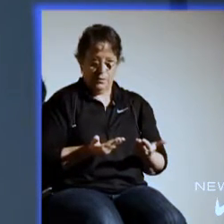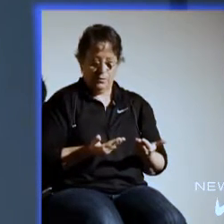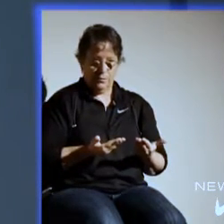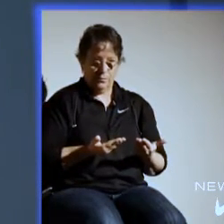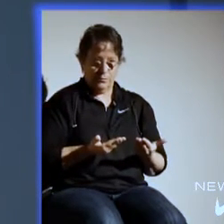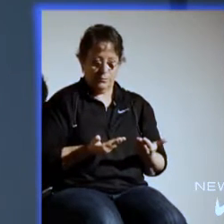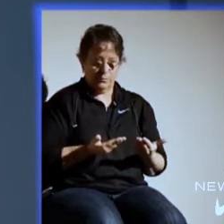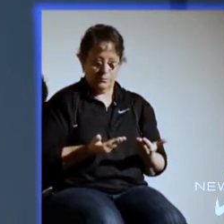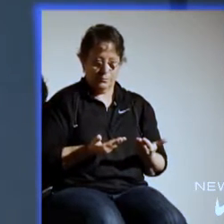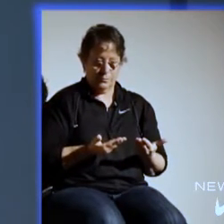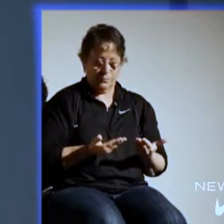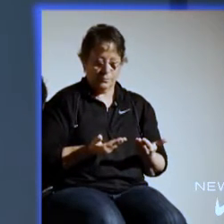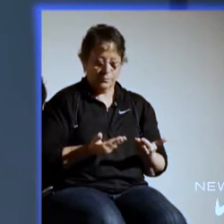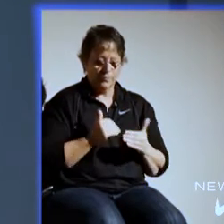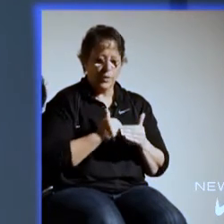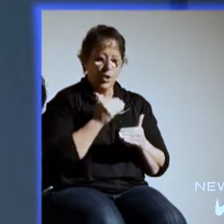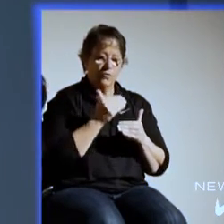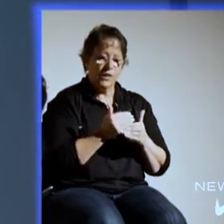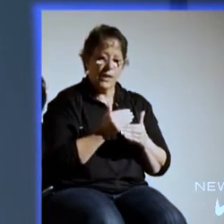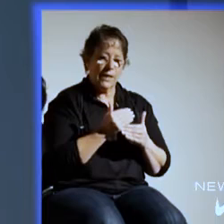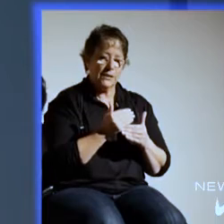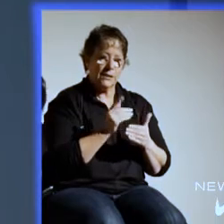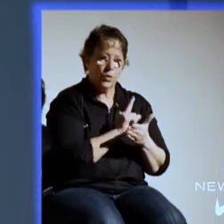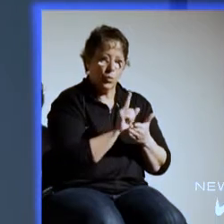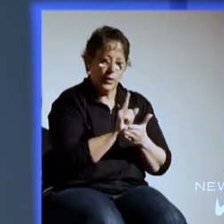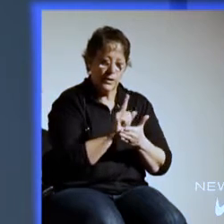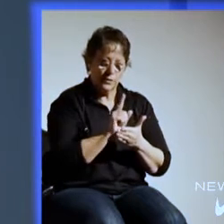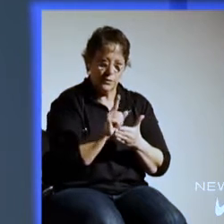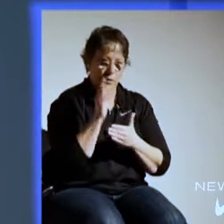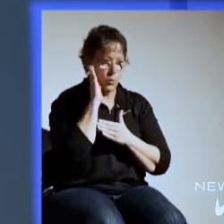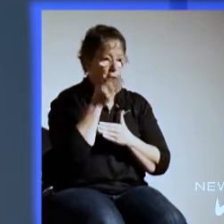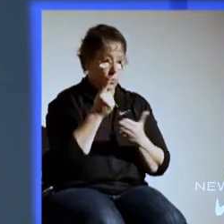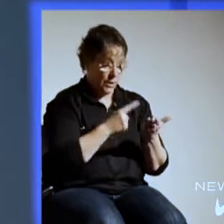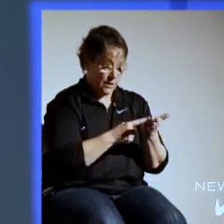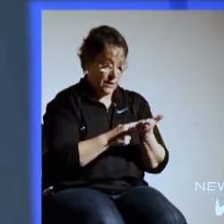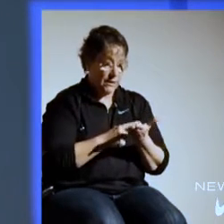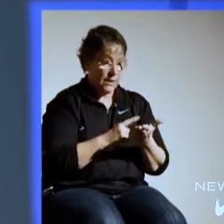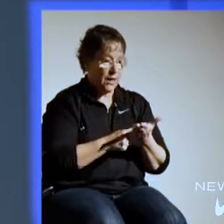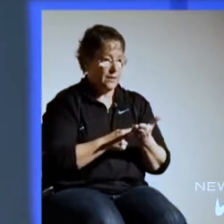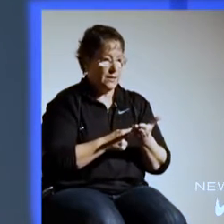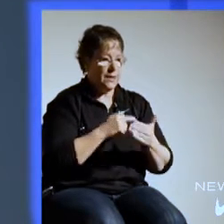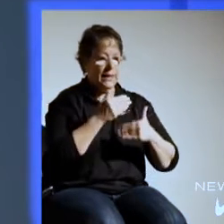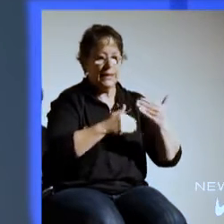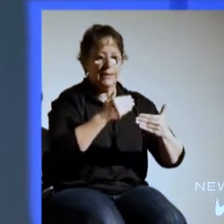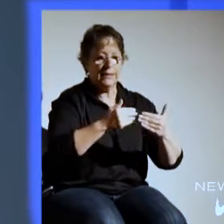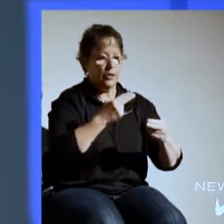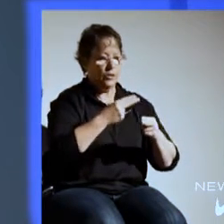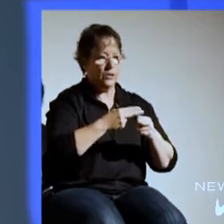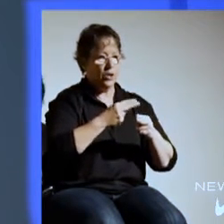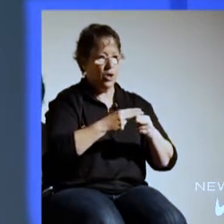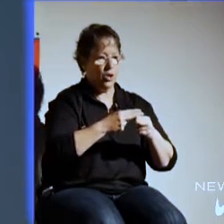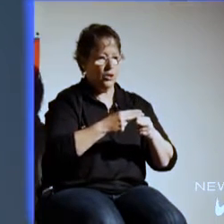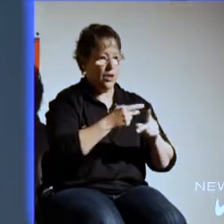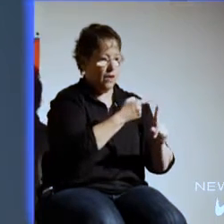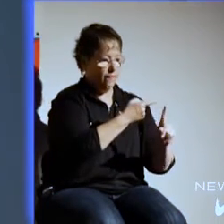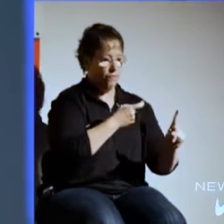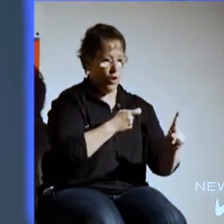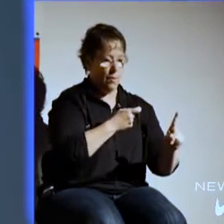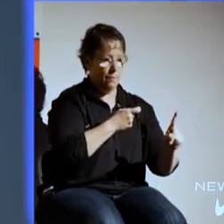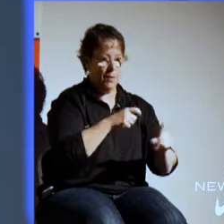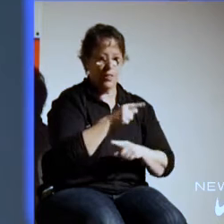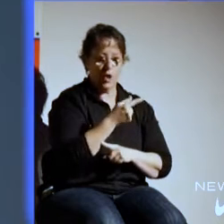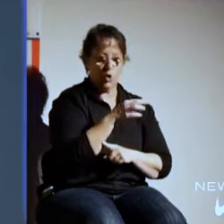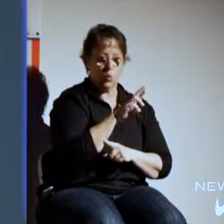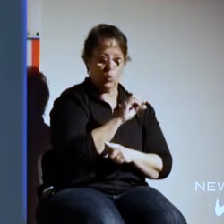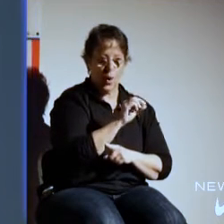Over the coming weeks, we're going to talk about this in this series from the ground up, because I believe that God wants to grow a ministry here from the ground up that's